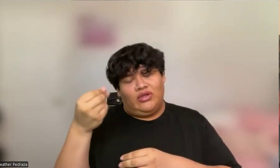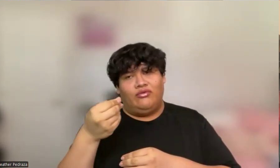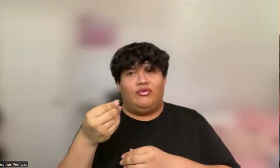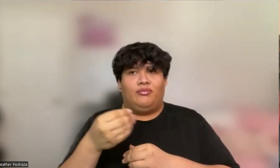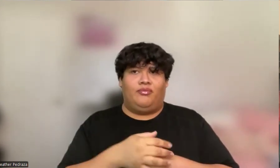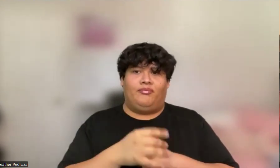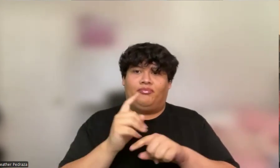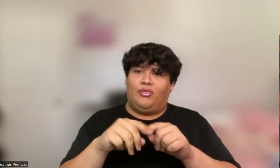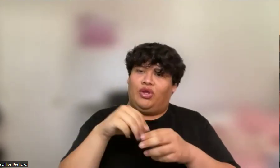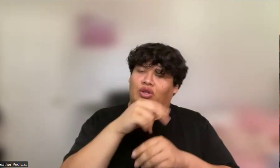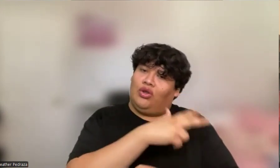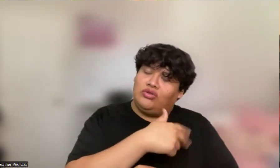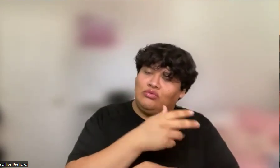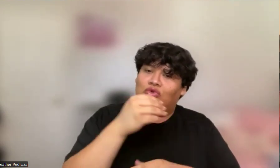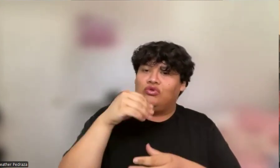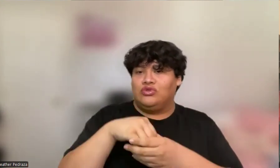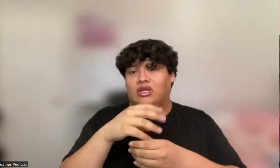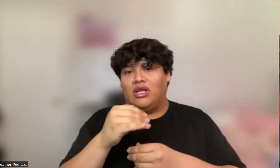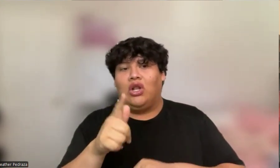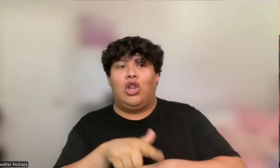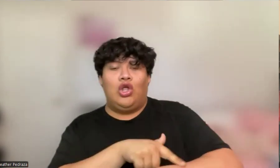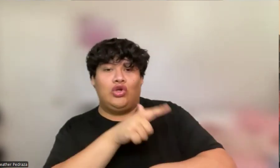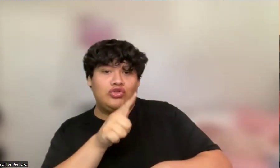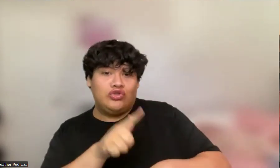in hospitals and prevent long-term care